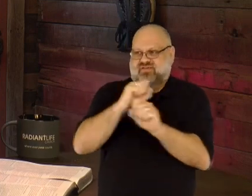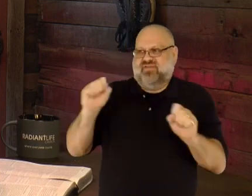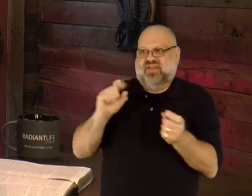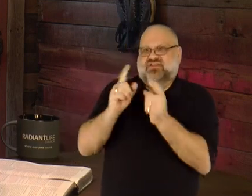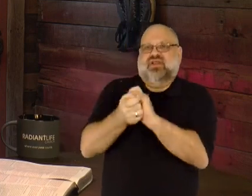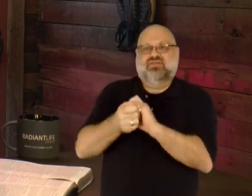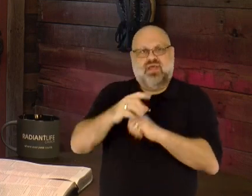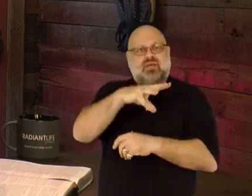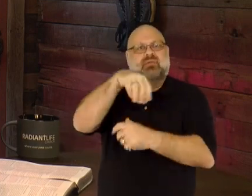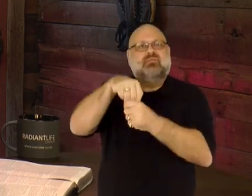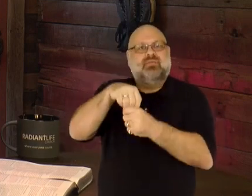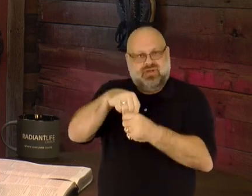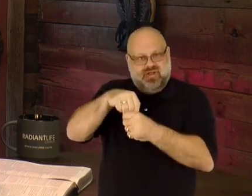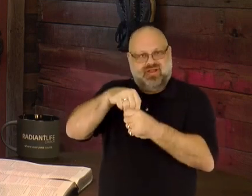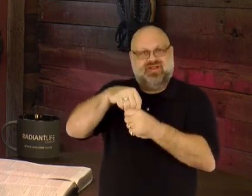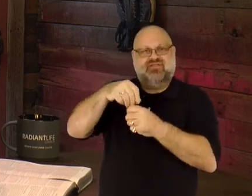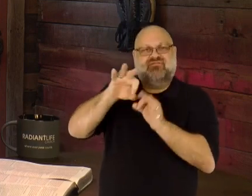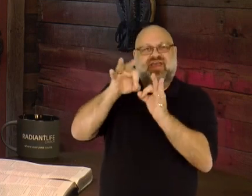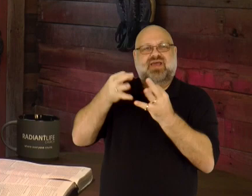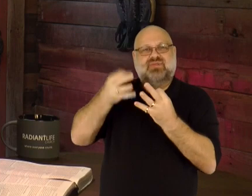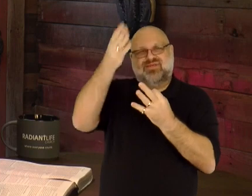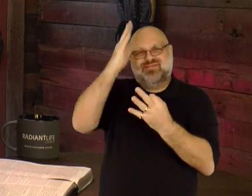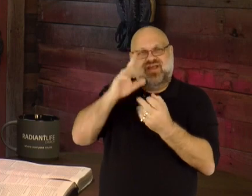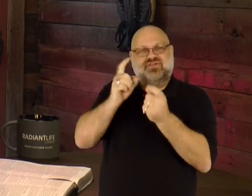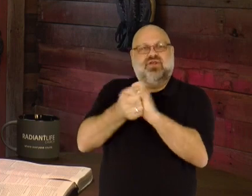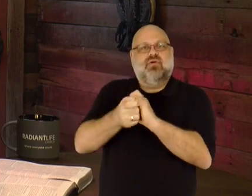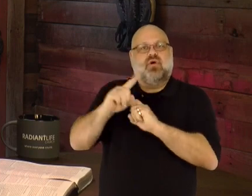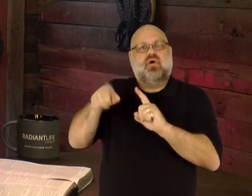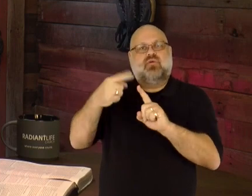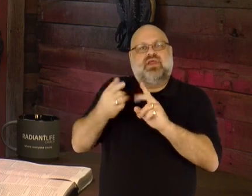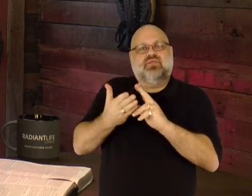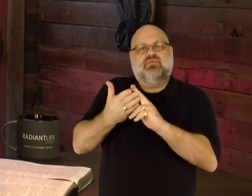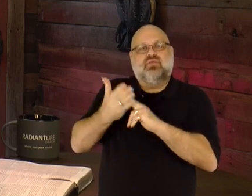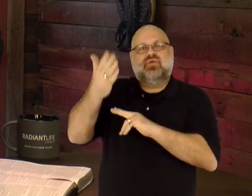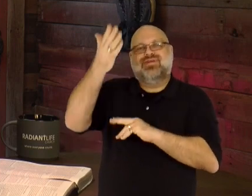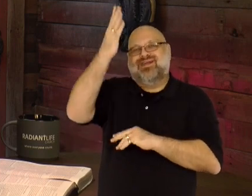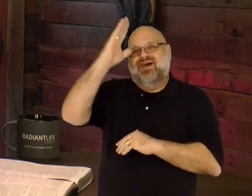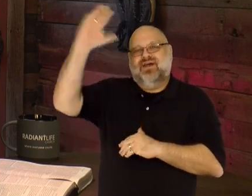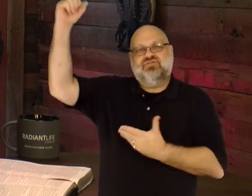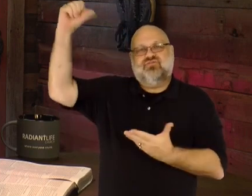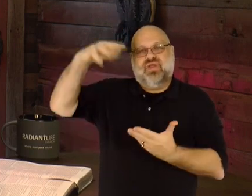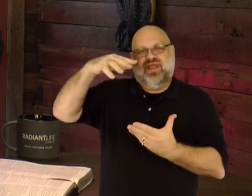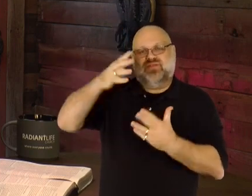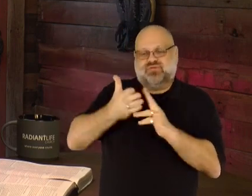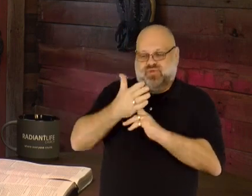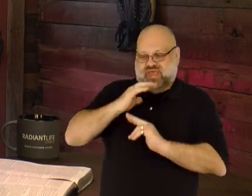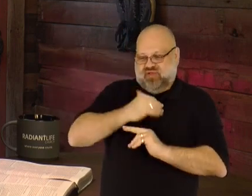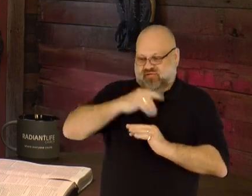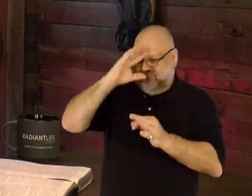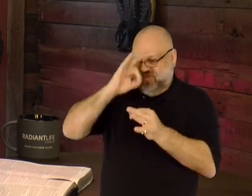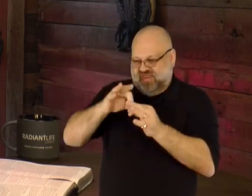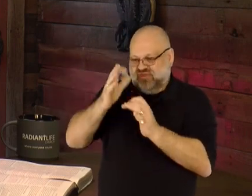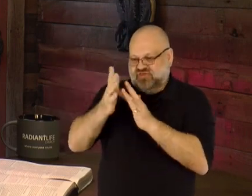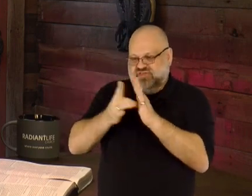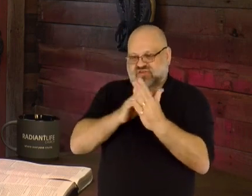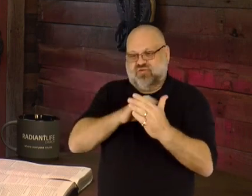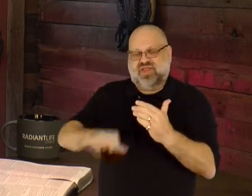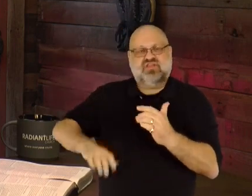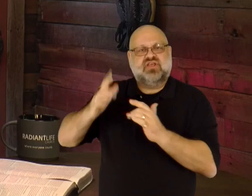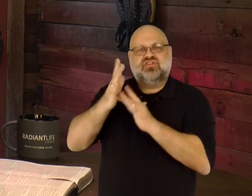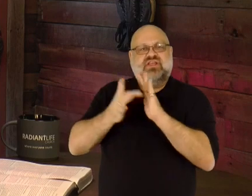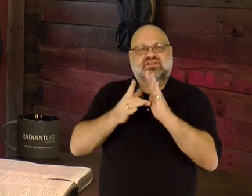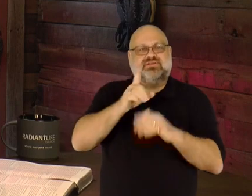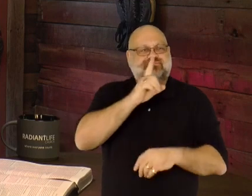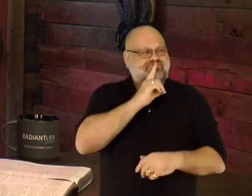God turnaround comes only by God's grace through our faith in Jesus Christ. Jesus wasn't telling the rich young